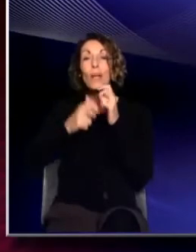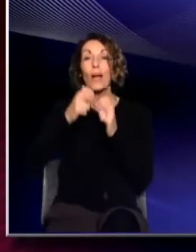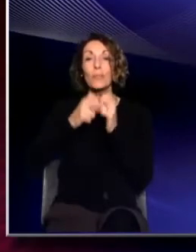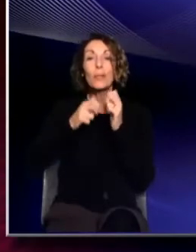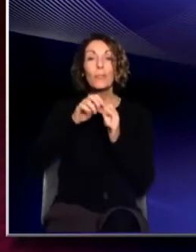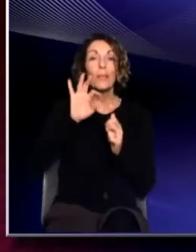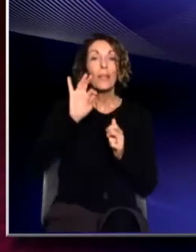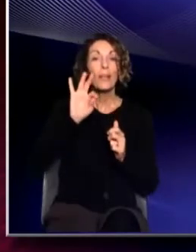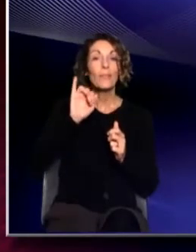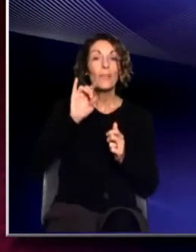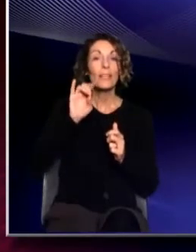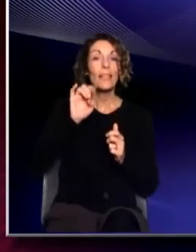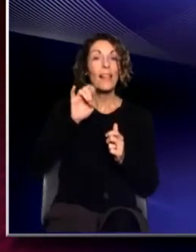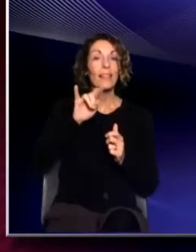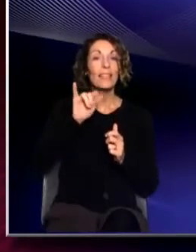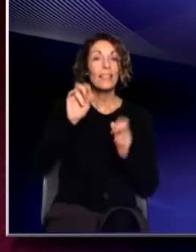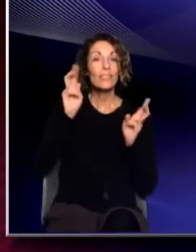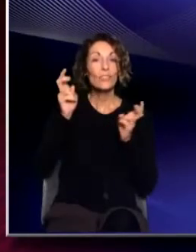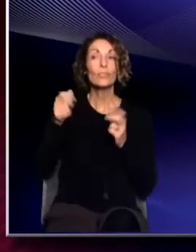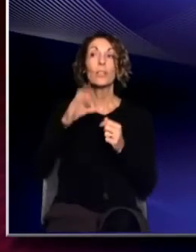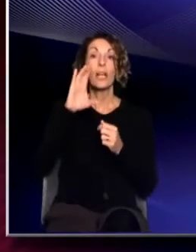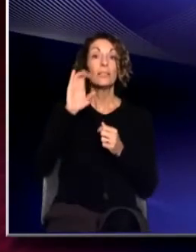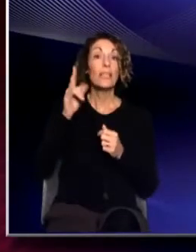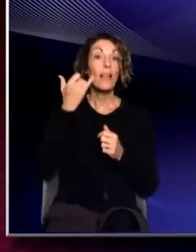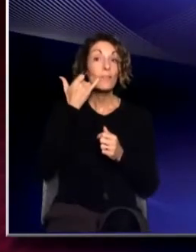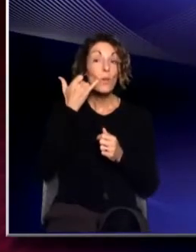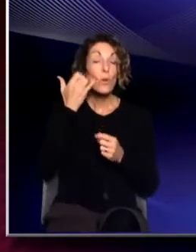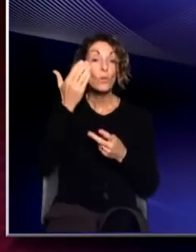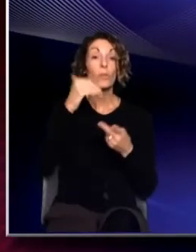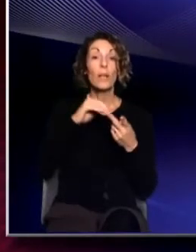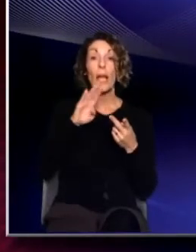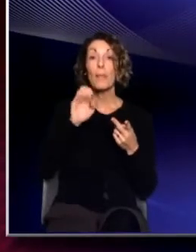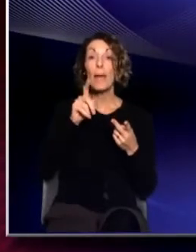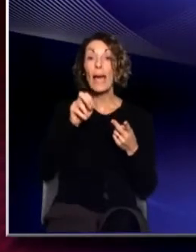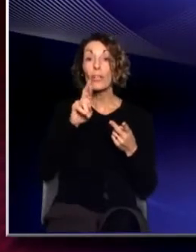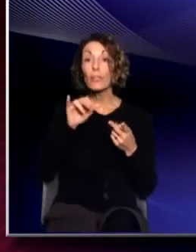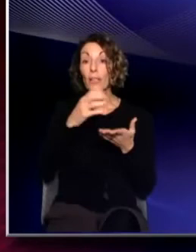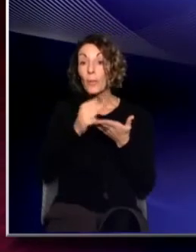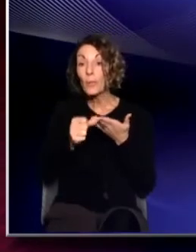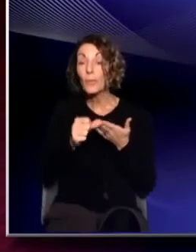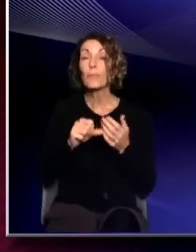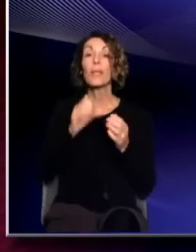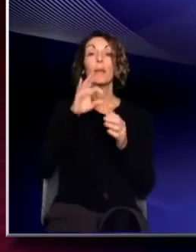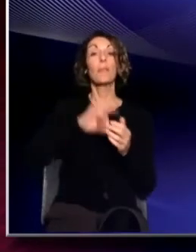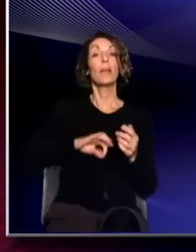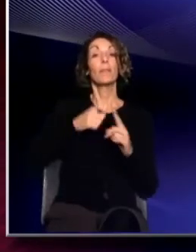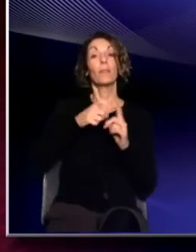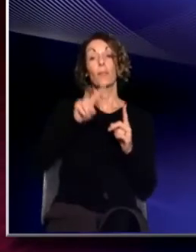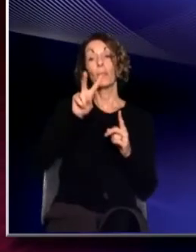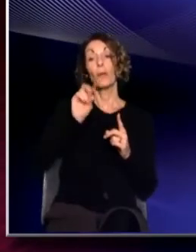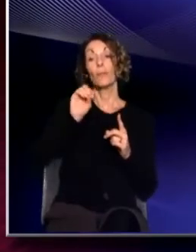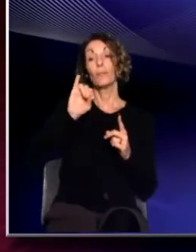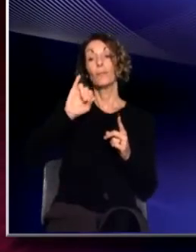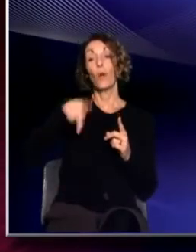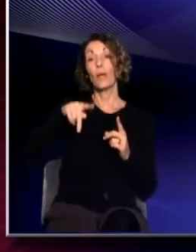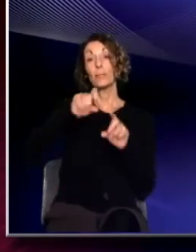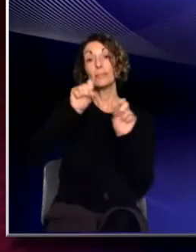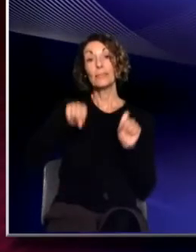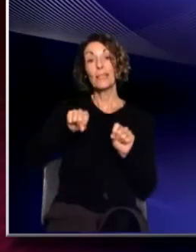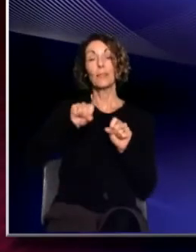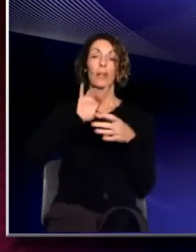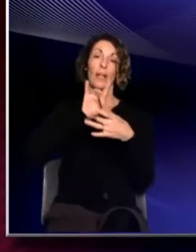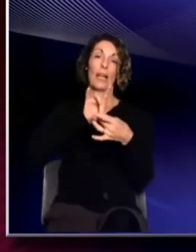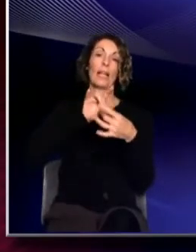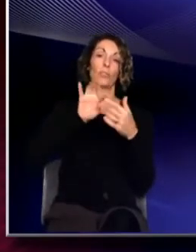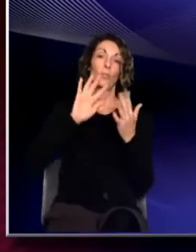phones, other phones losing battery. The benefit of a VoIP system is it's connected to the internet. And for